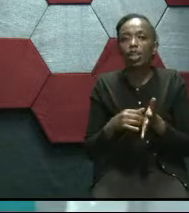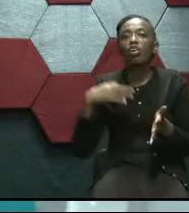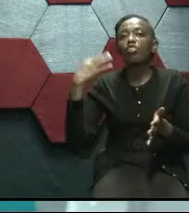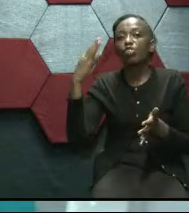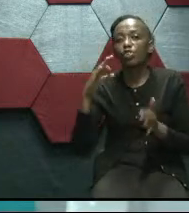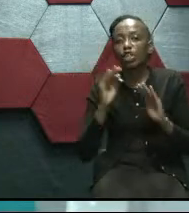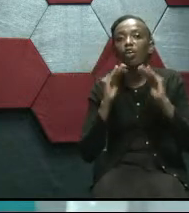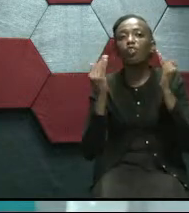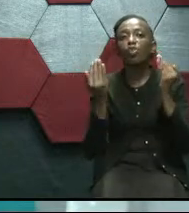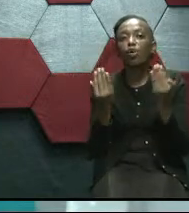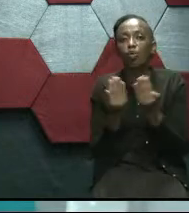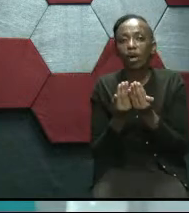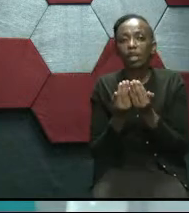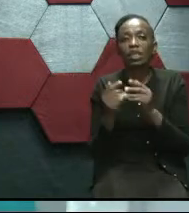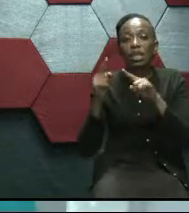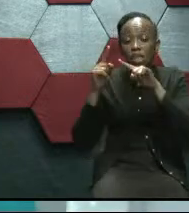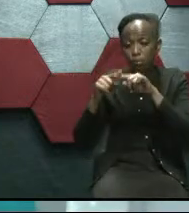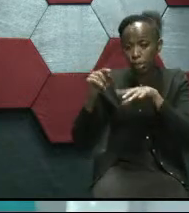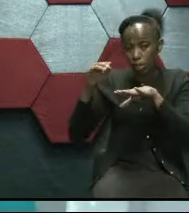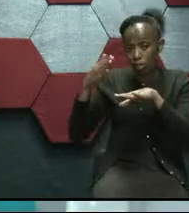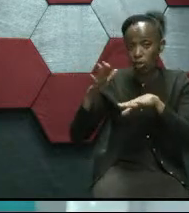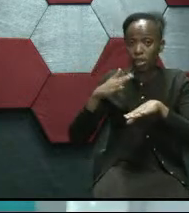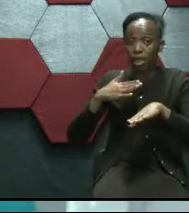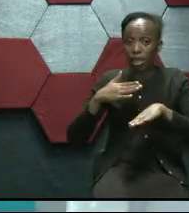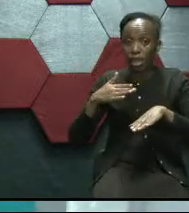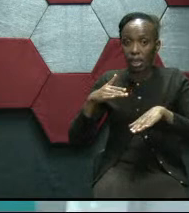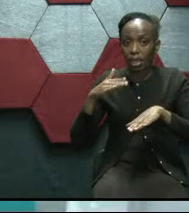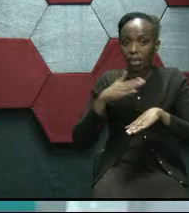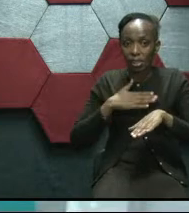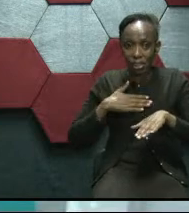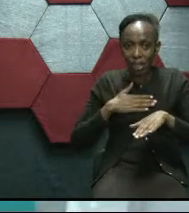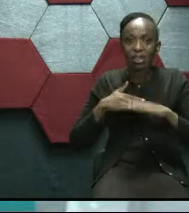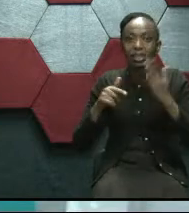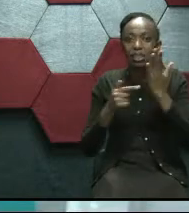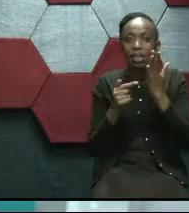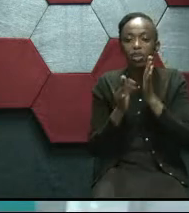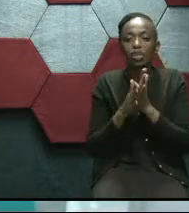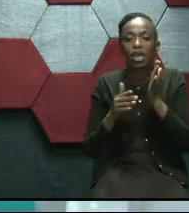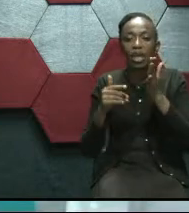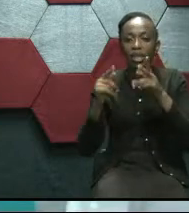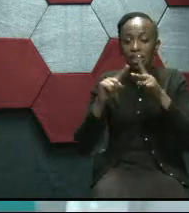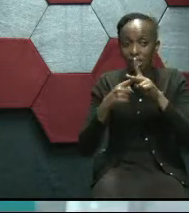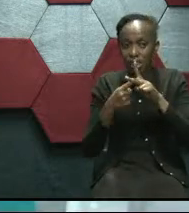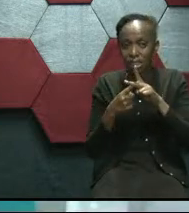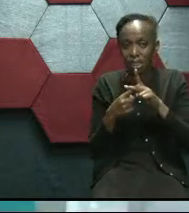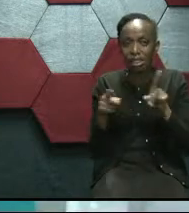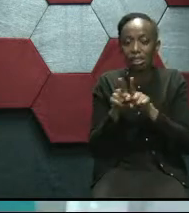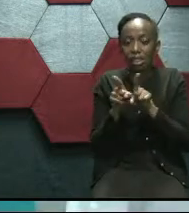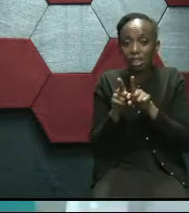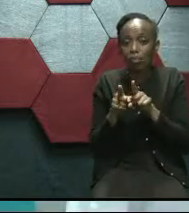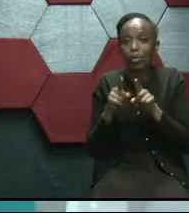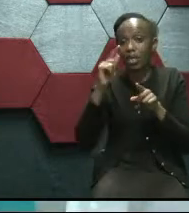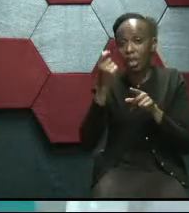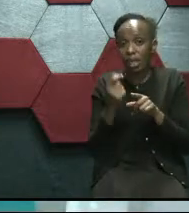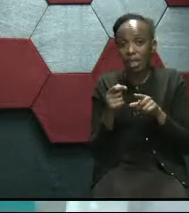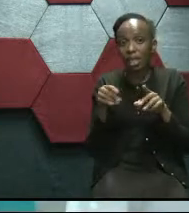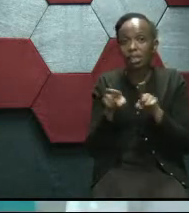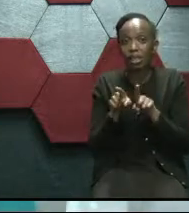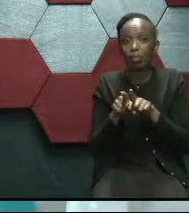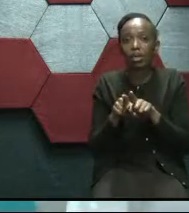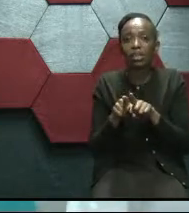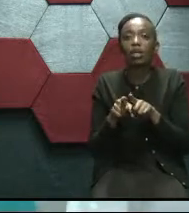of the world depends on science, technology and engineering. In Ireland, as in Kenya, we have a